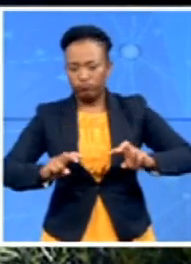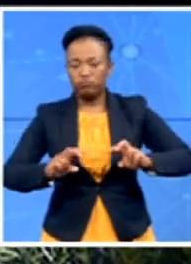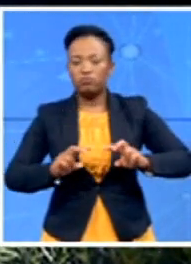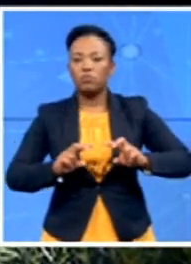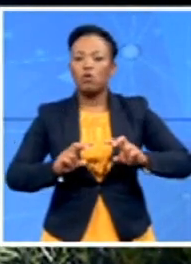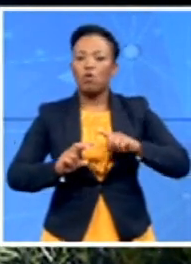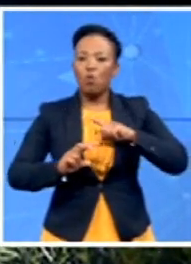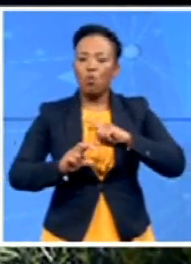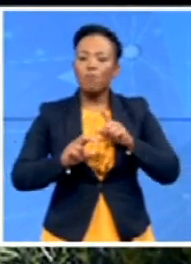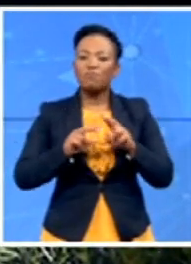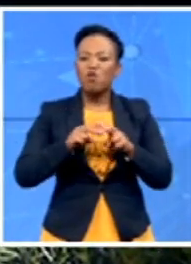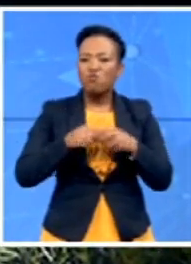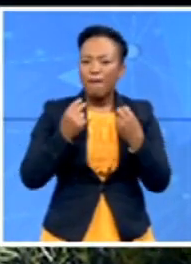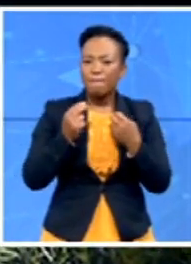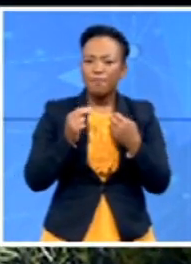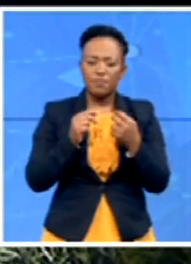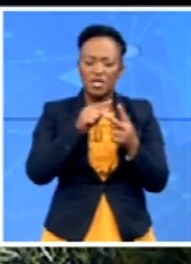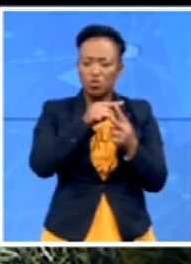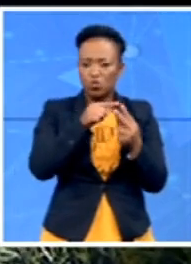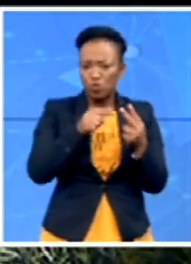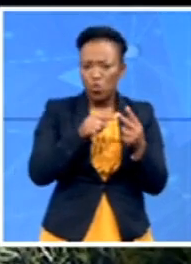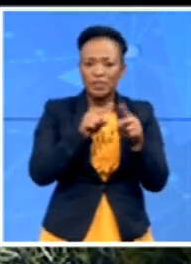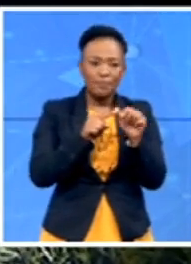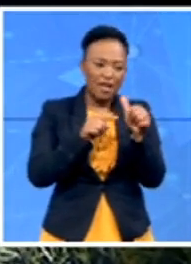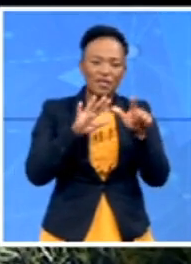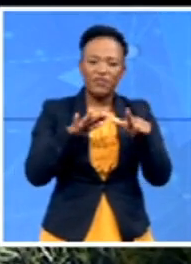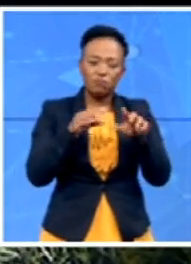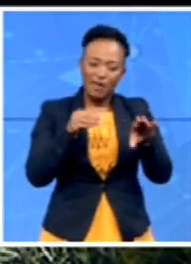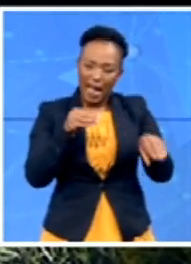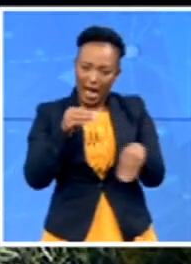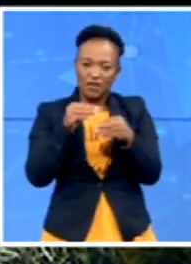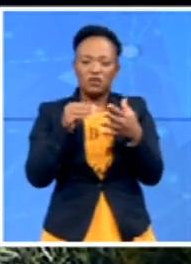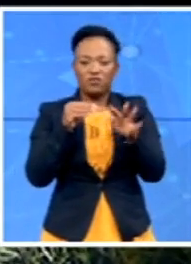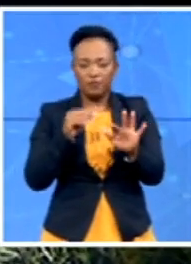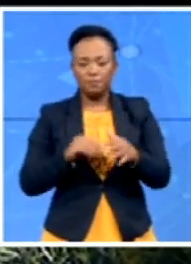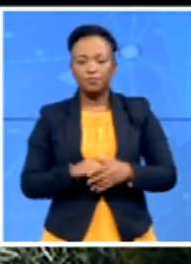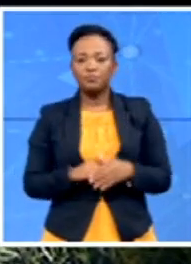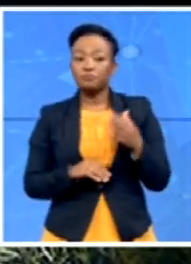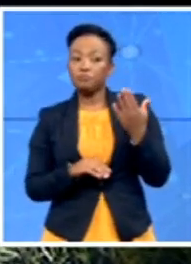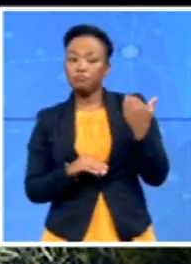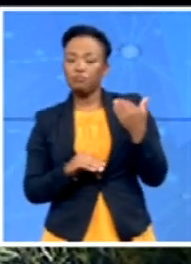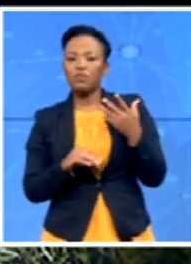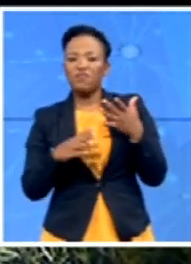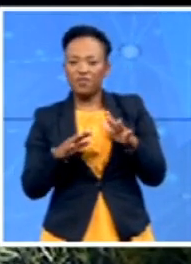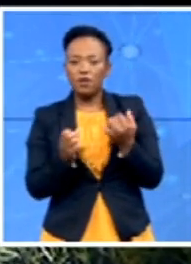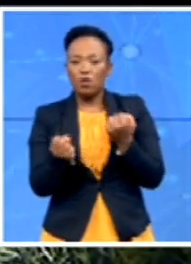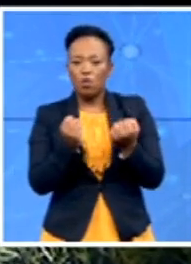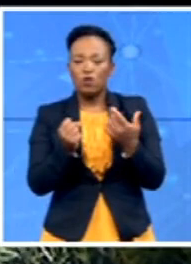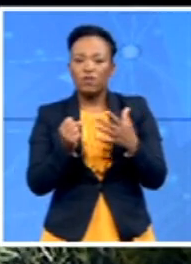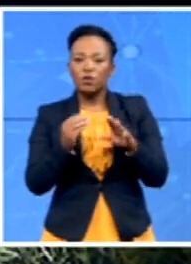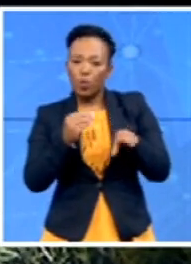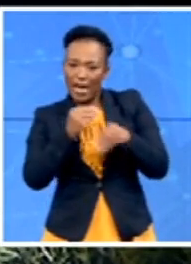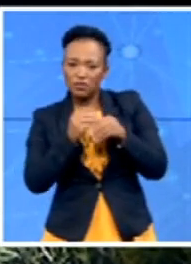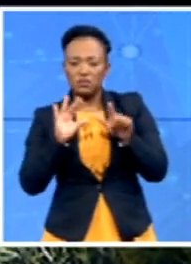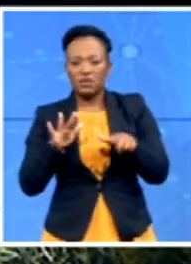also 17 more will be added. We were told in the last appearance that they will be adding 17 more cases